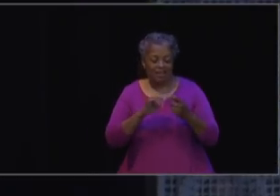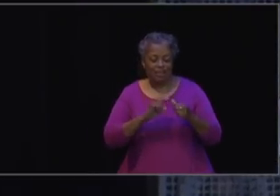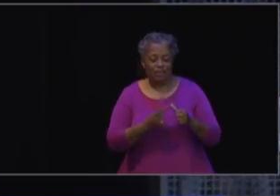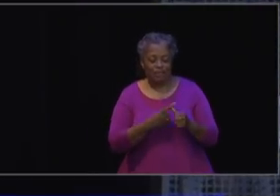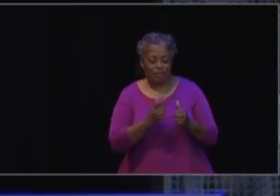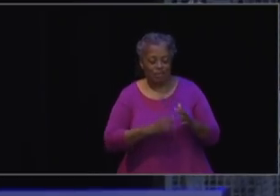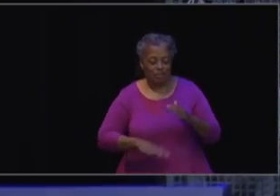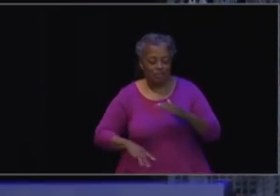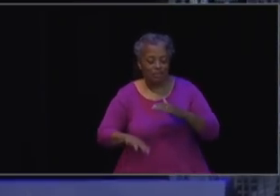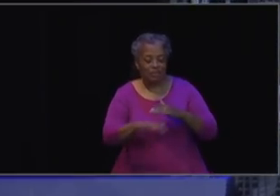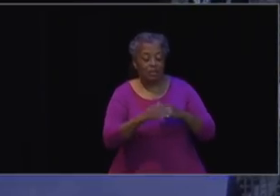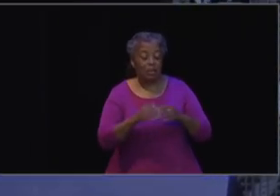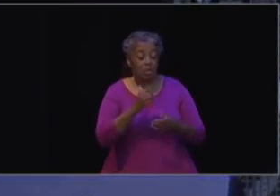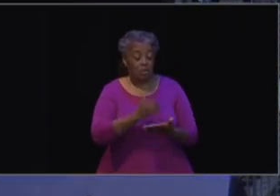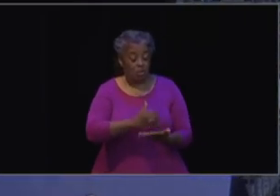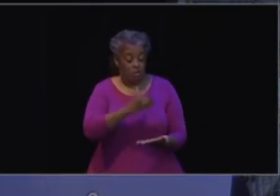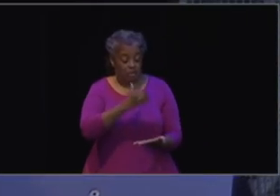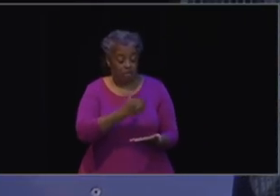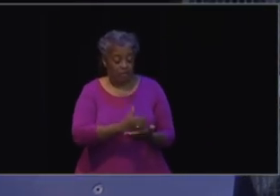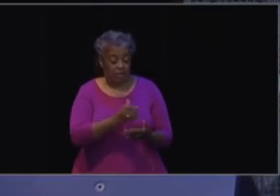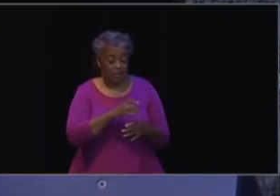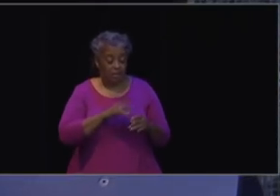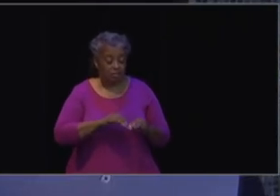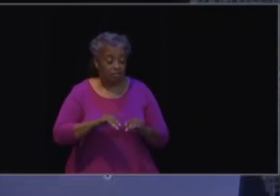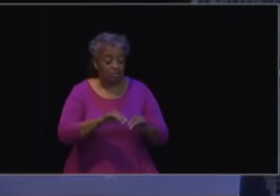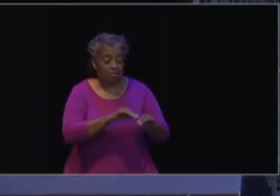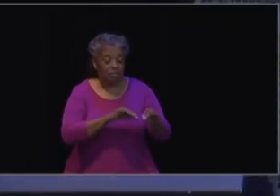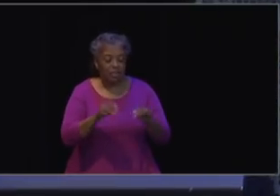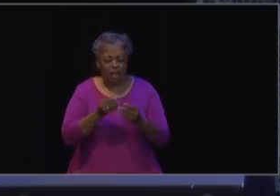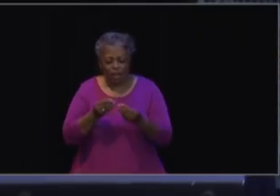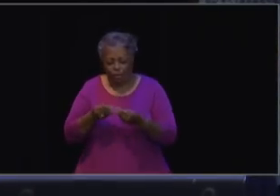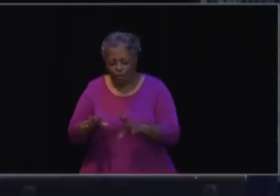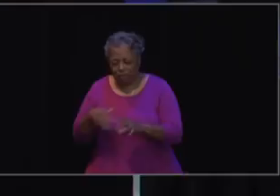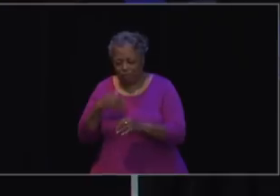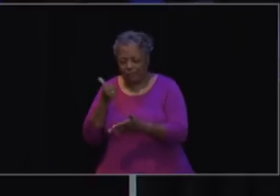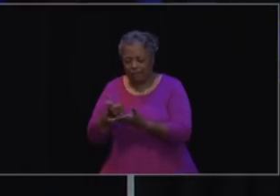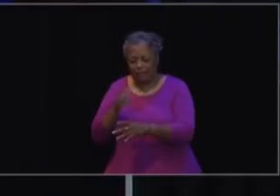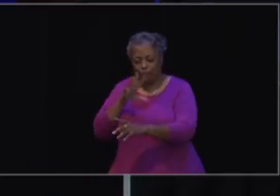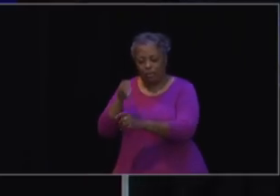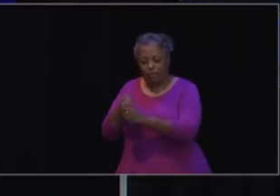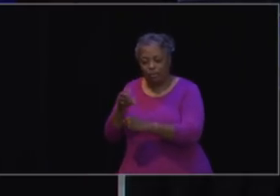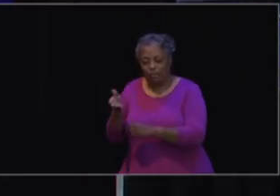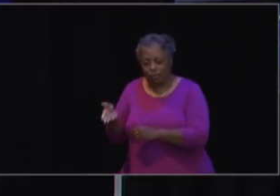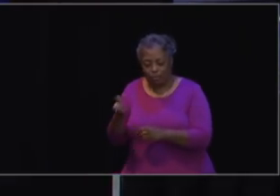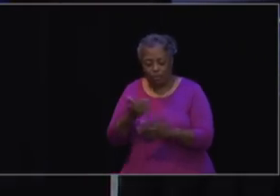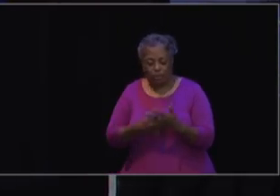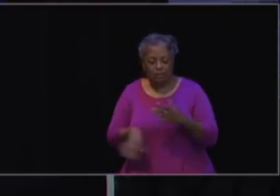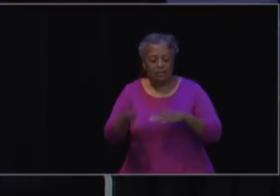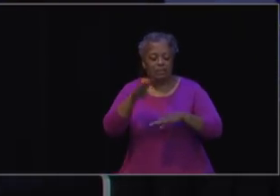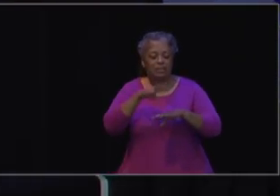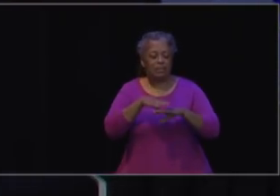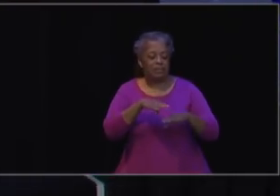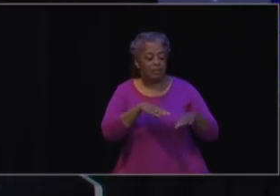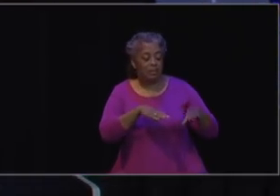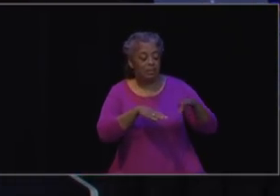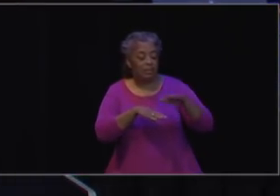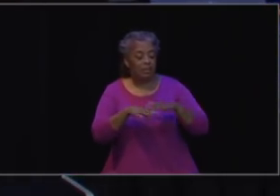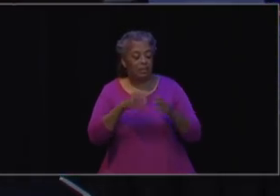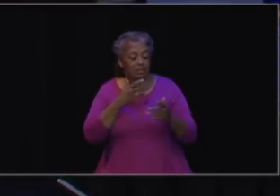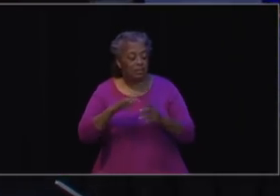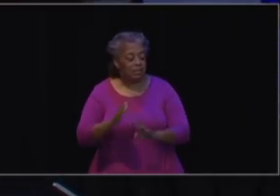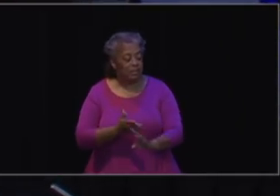in movement as I lose myself in you. Colors in my cup